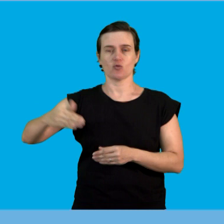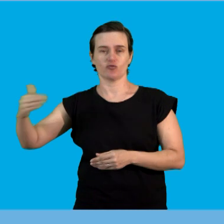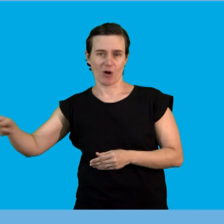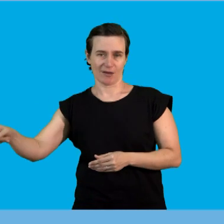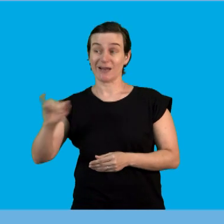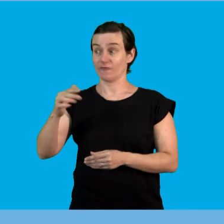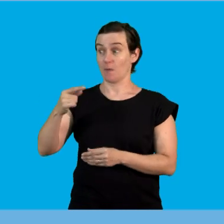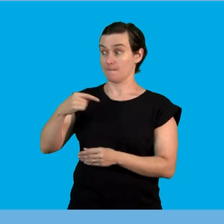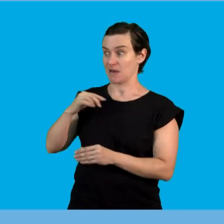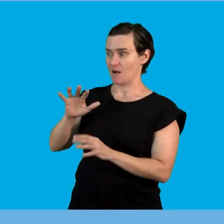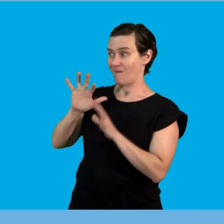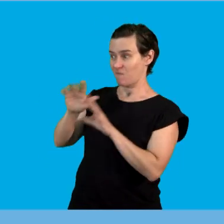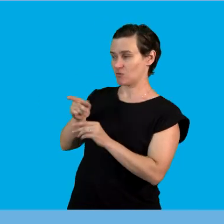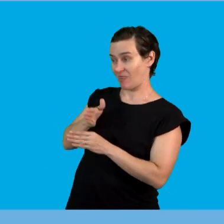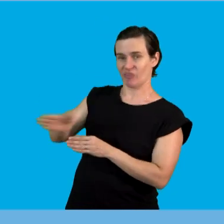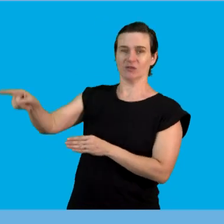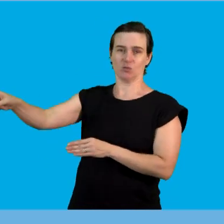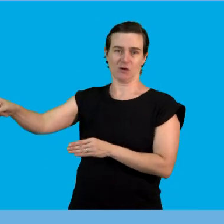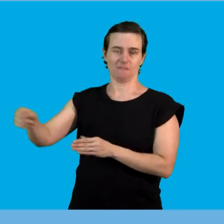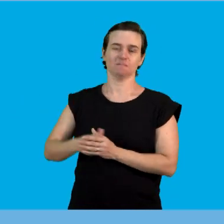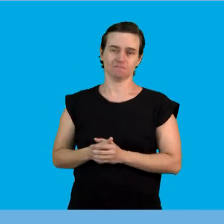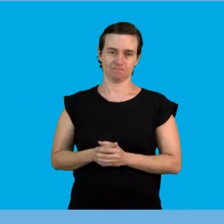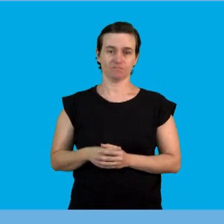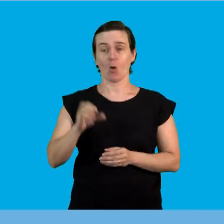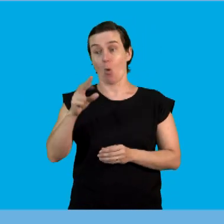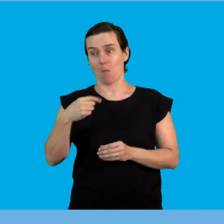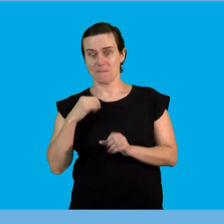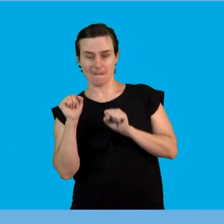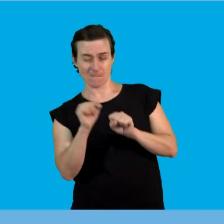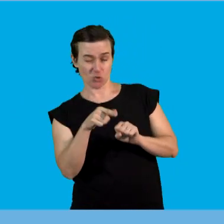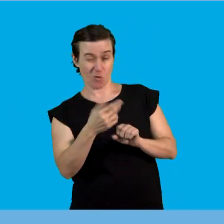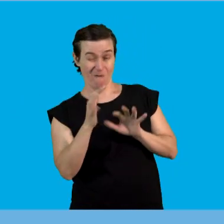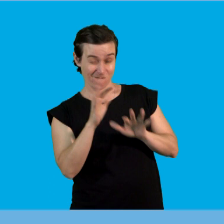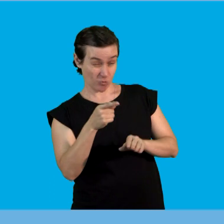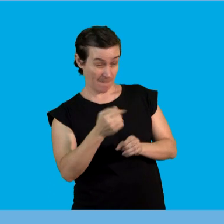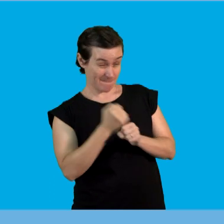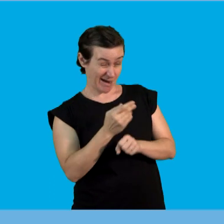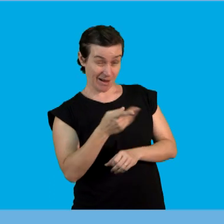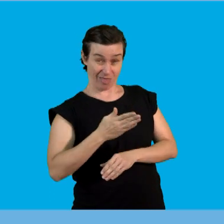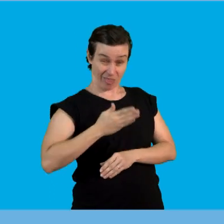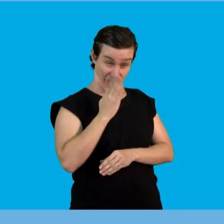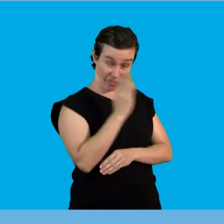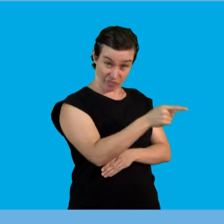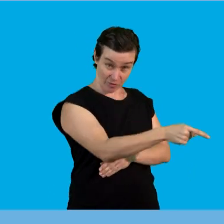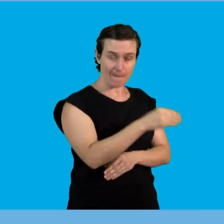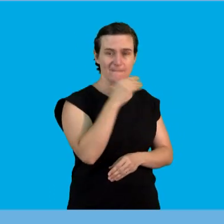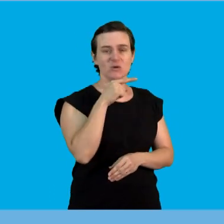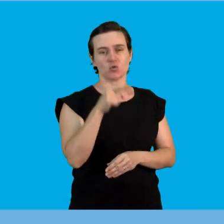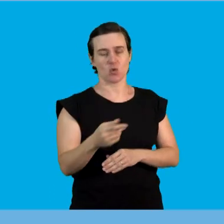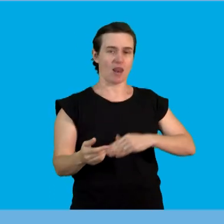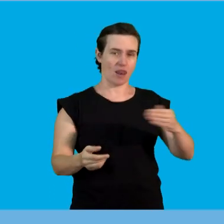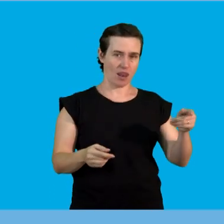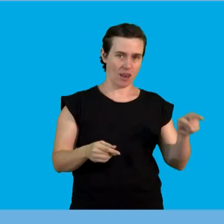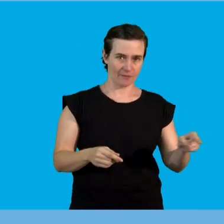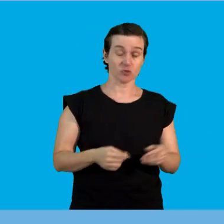right. If it's applied to the left, 3 newtons to the left, or 3 newtons upwards, or even downwards. So a force needs